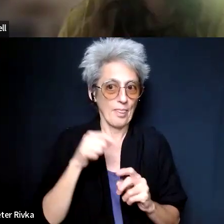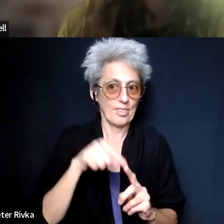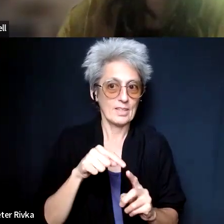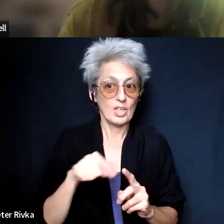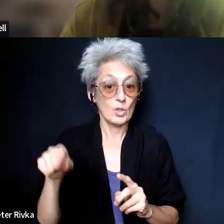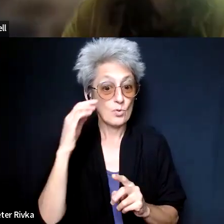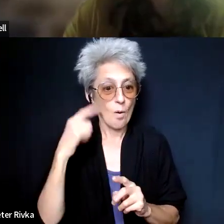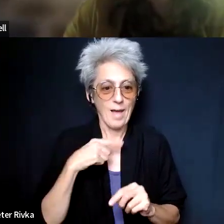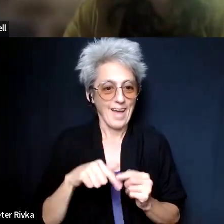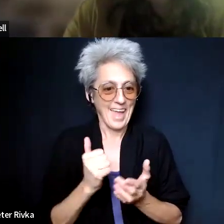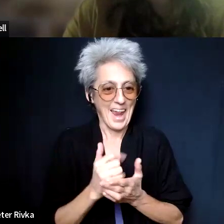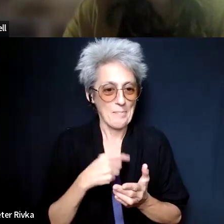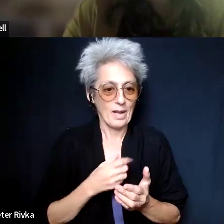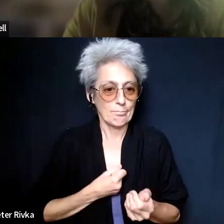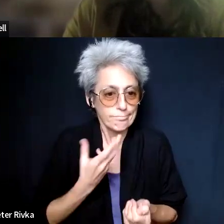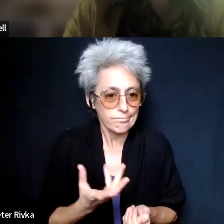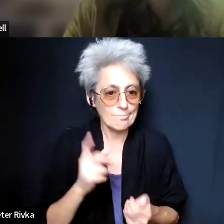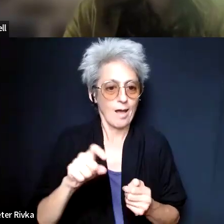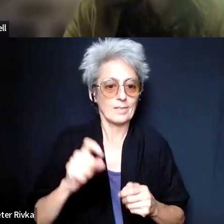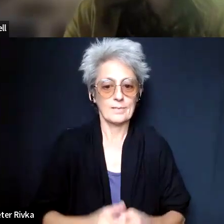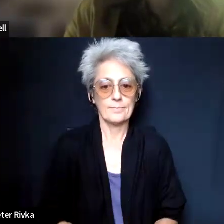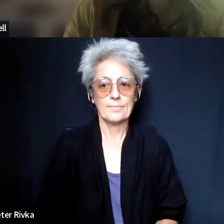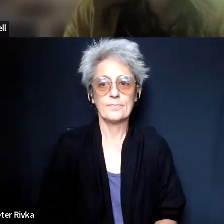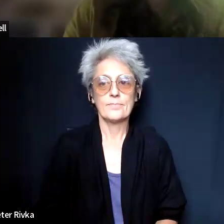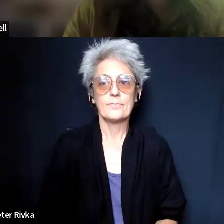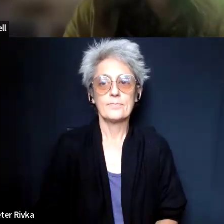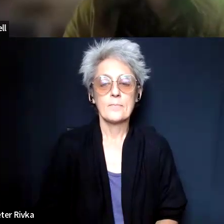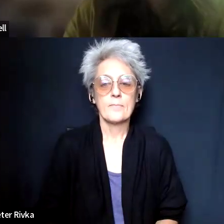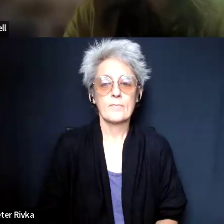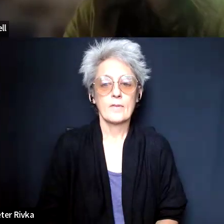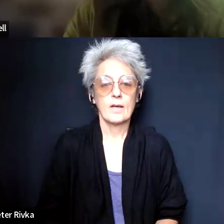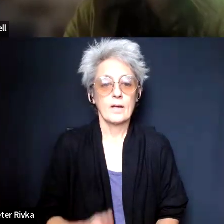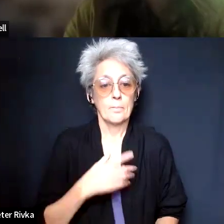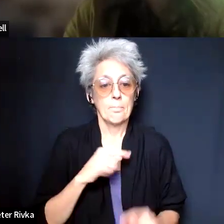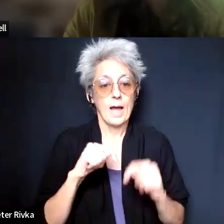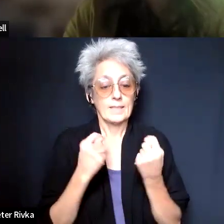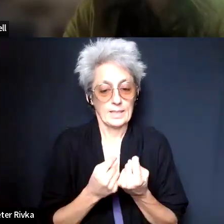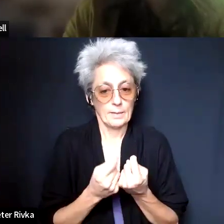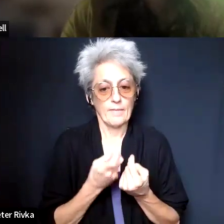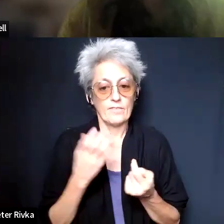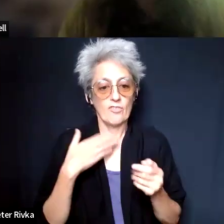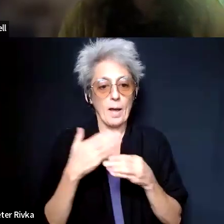myself. First off, we want to, my team and several of my partners are here in